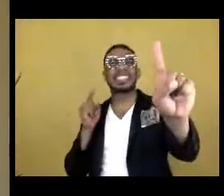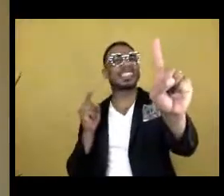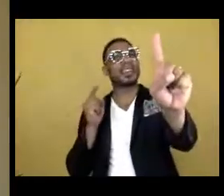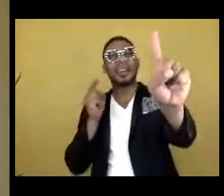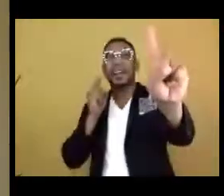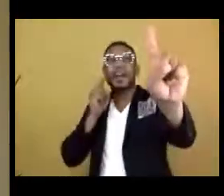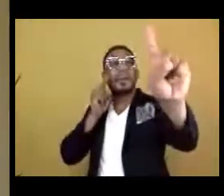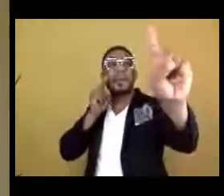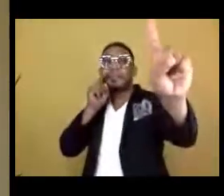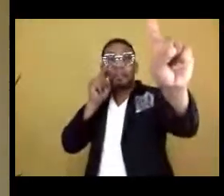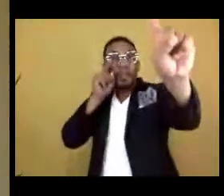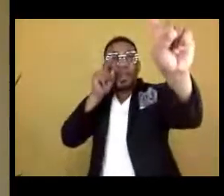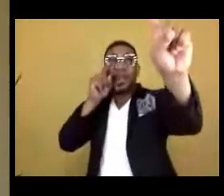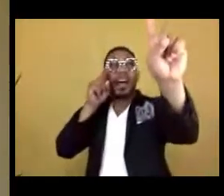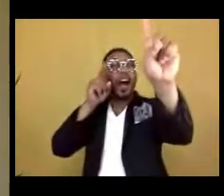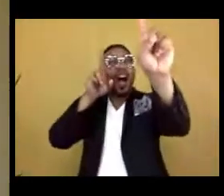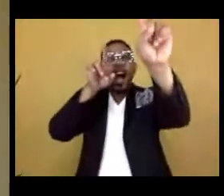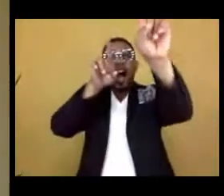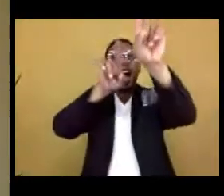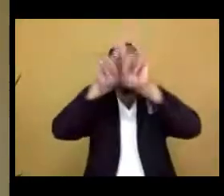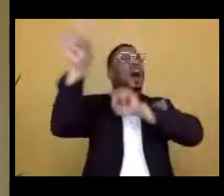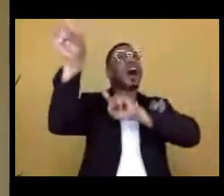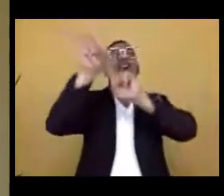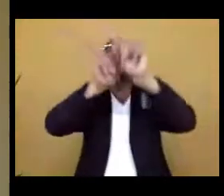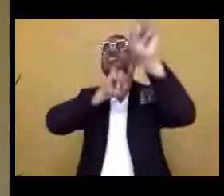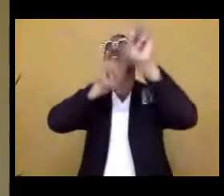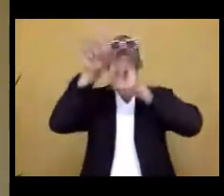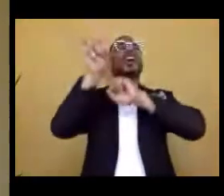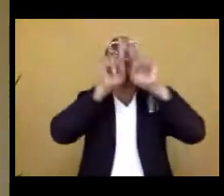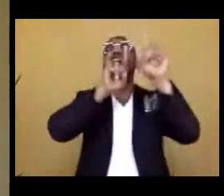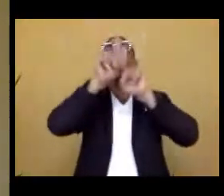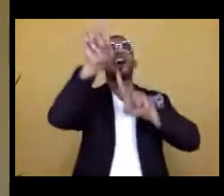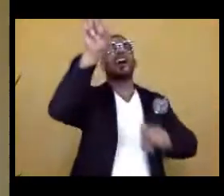reach the unreachable